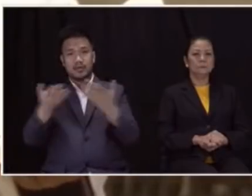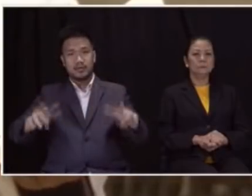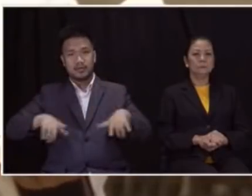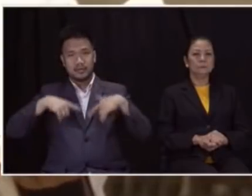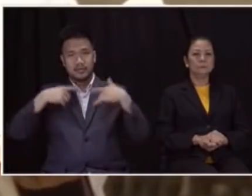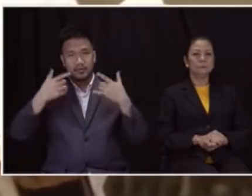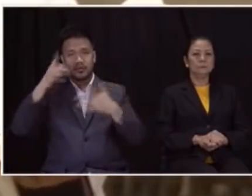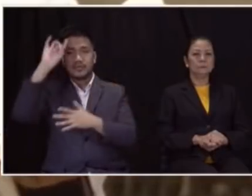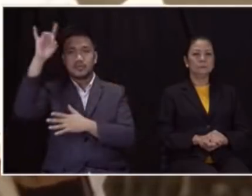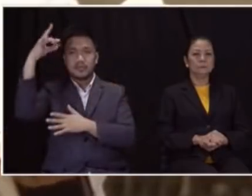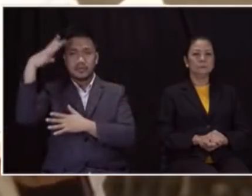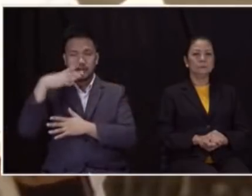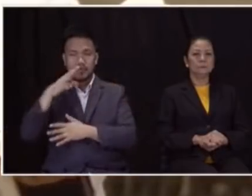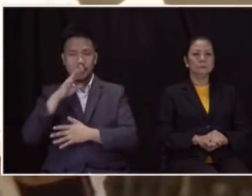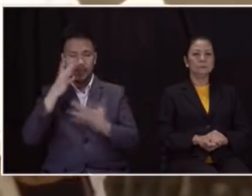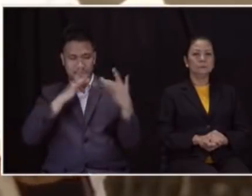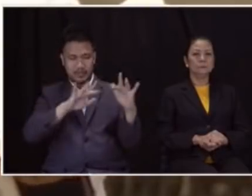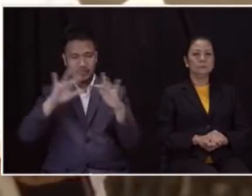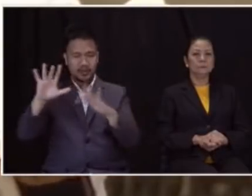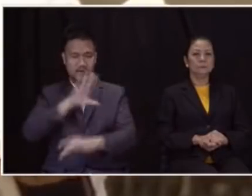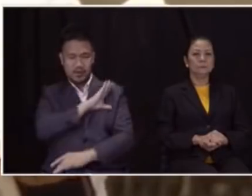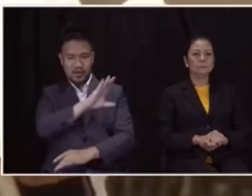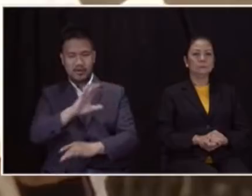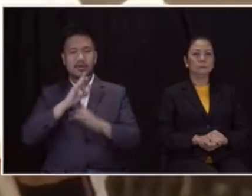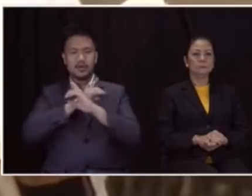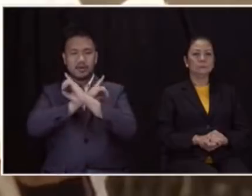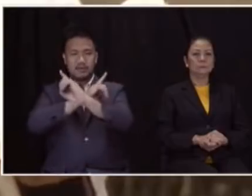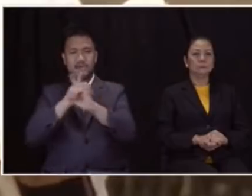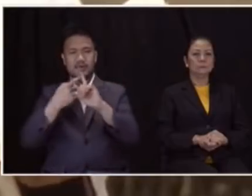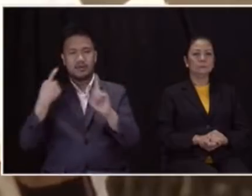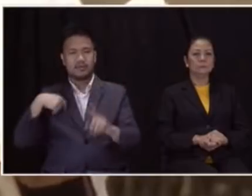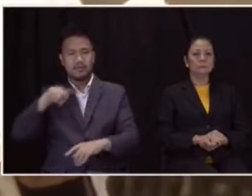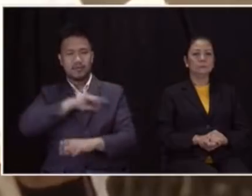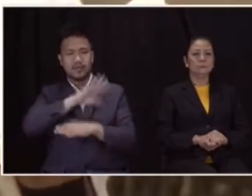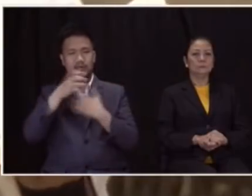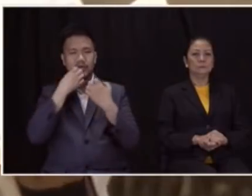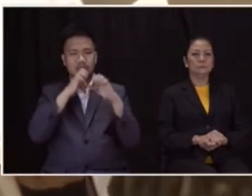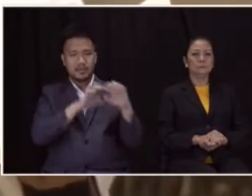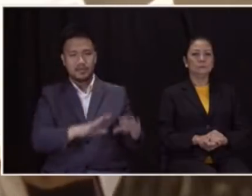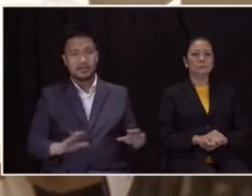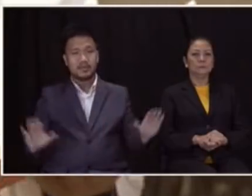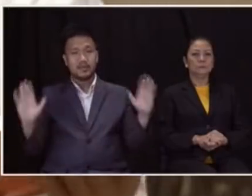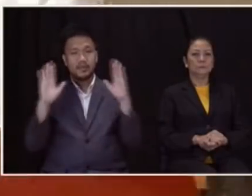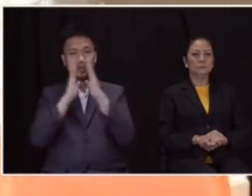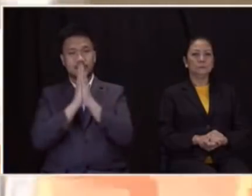mercy, and courage, and defend us from every evil. Amen.